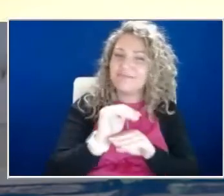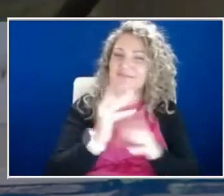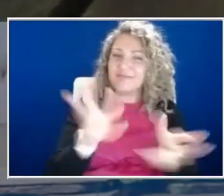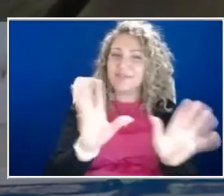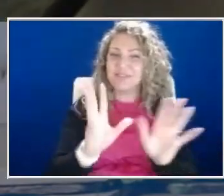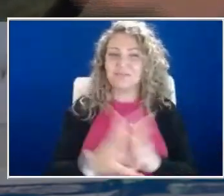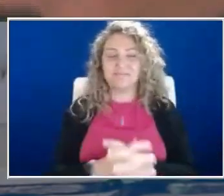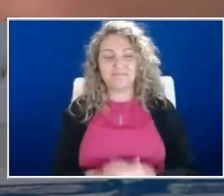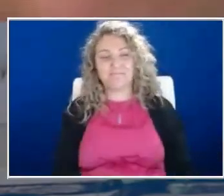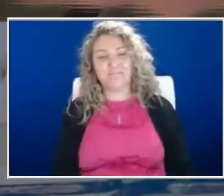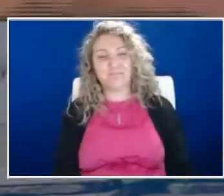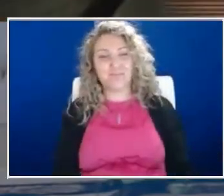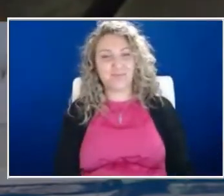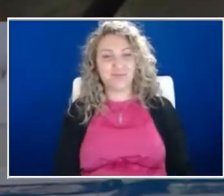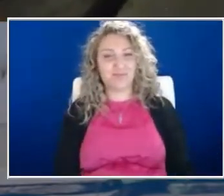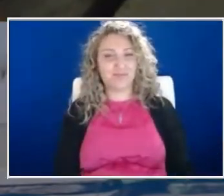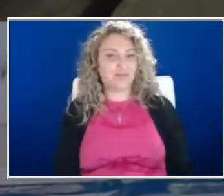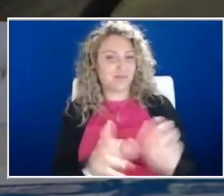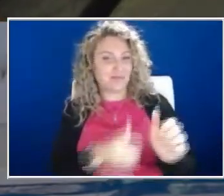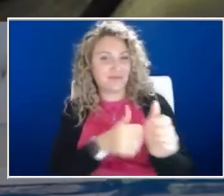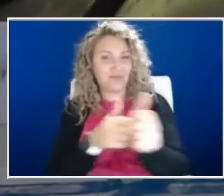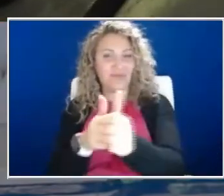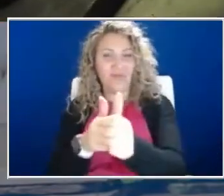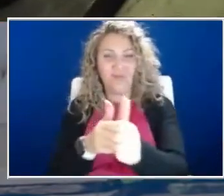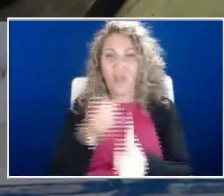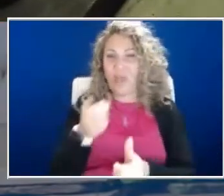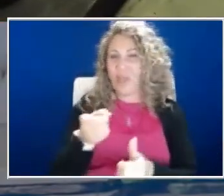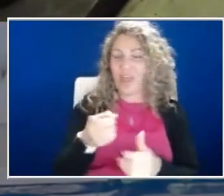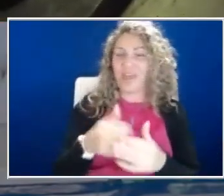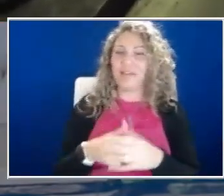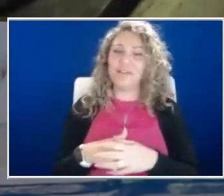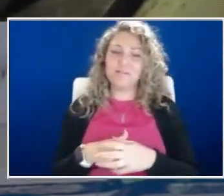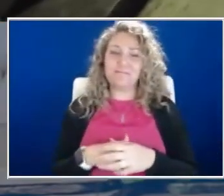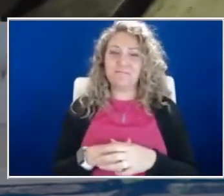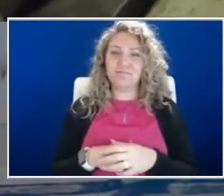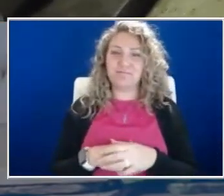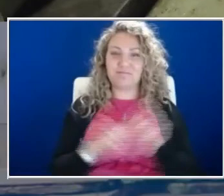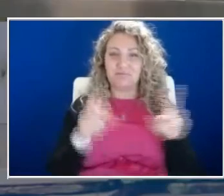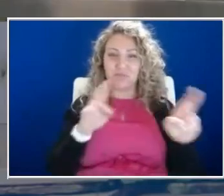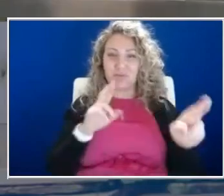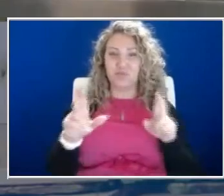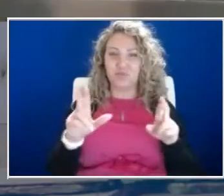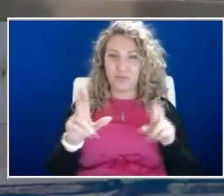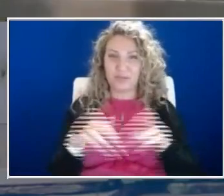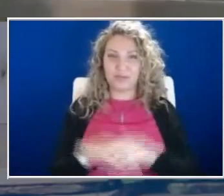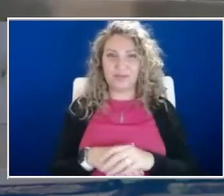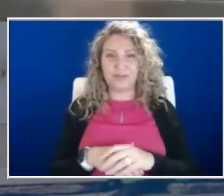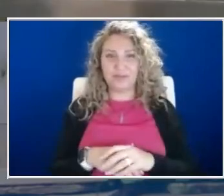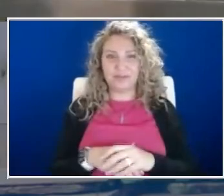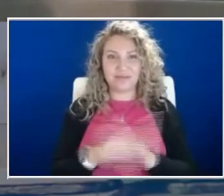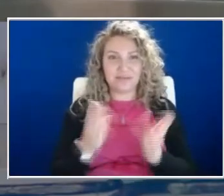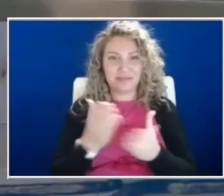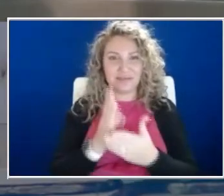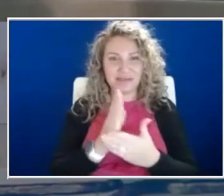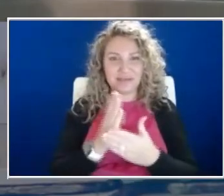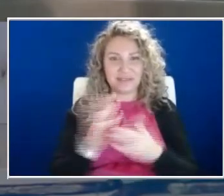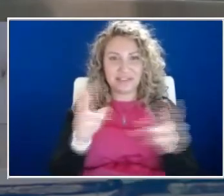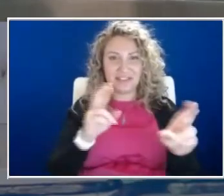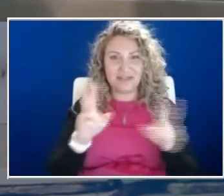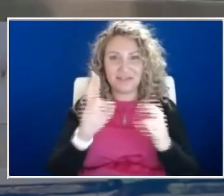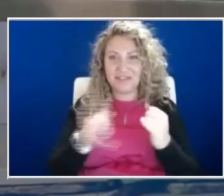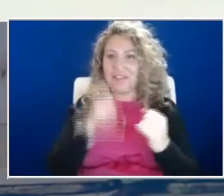And if you want to follow me right back over there, we're going to make this ready to go. All right, and now we're ready for the final